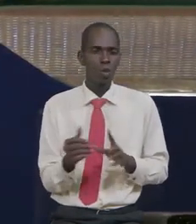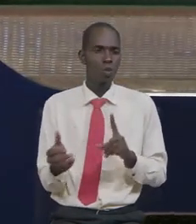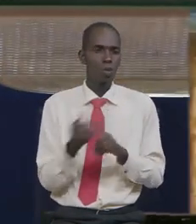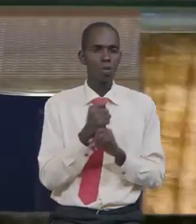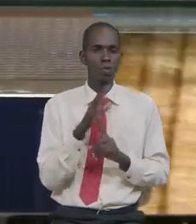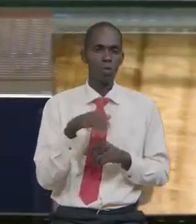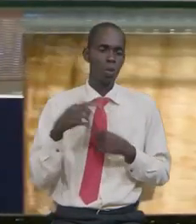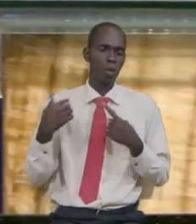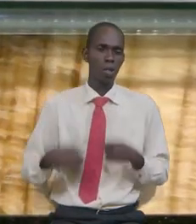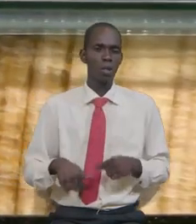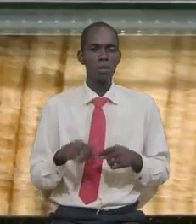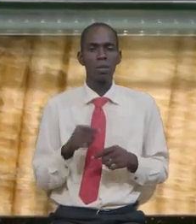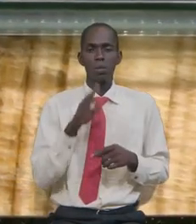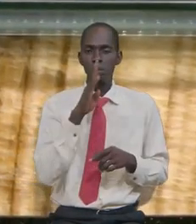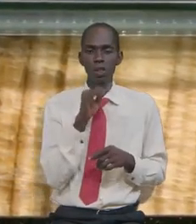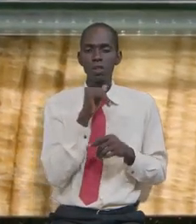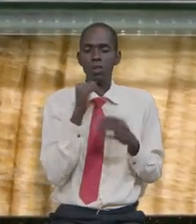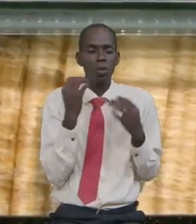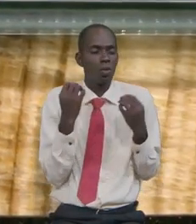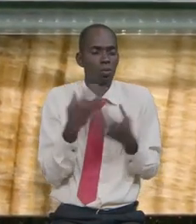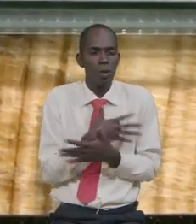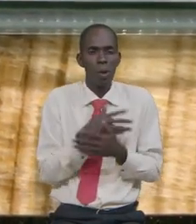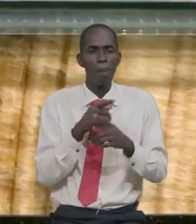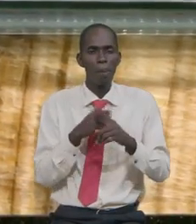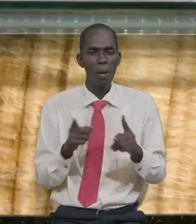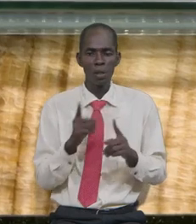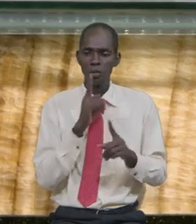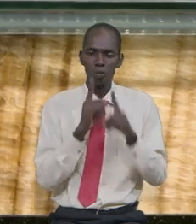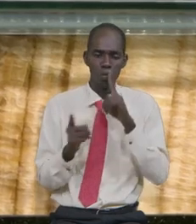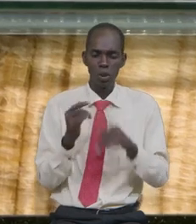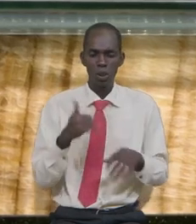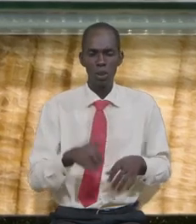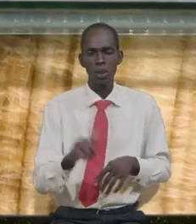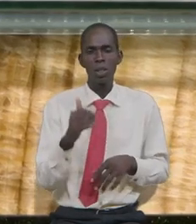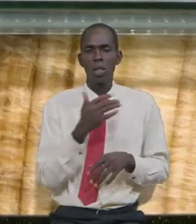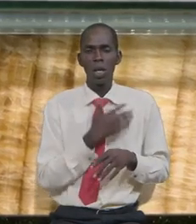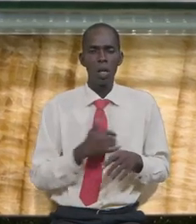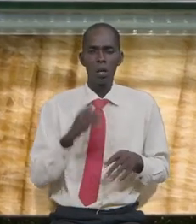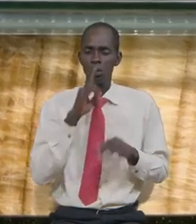Lord. Be not afraid, but speak, and hold not thy peace. Then